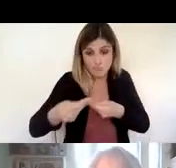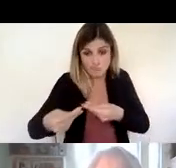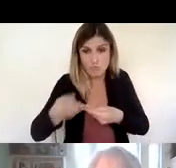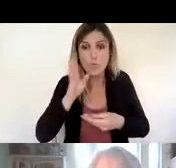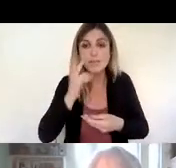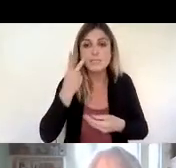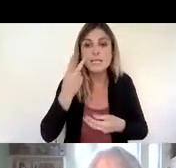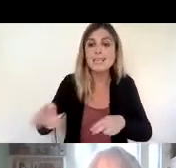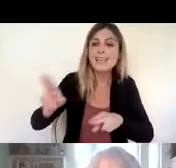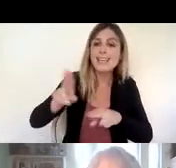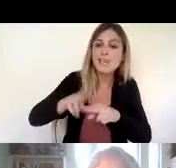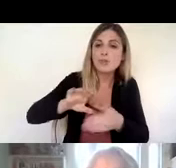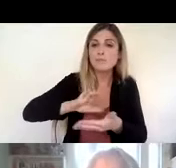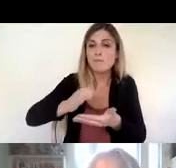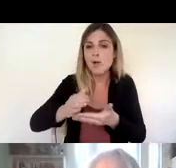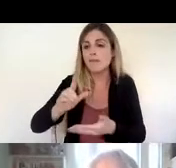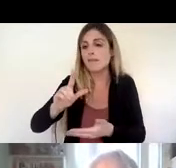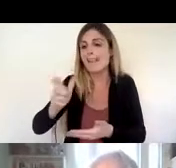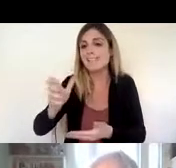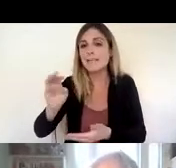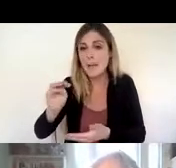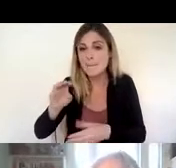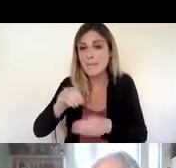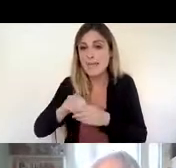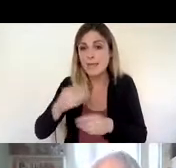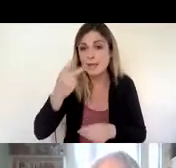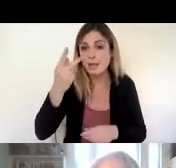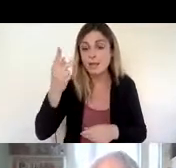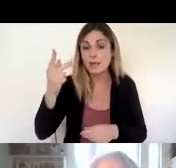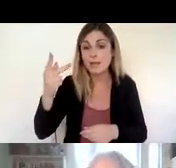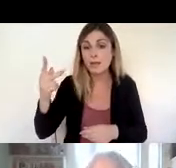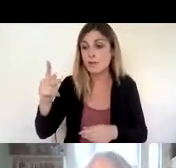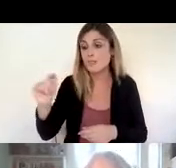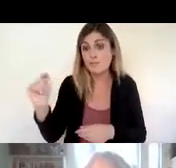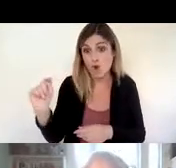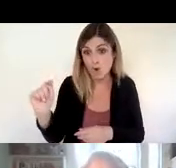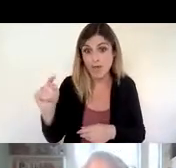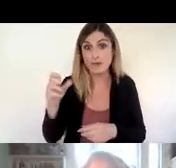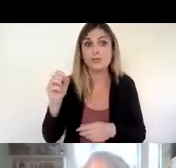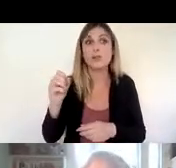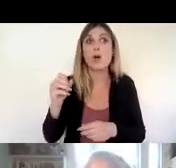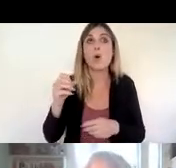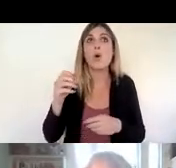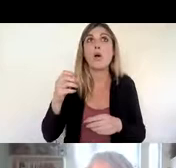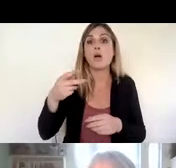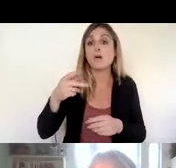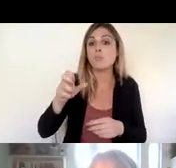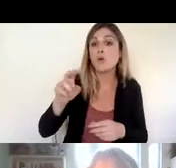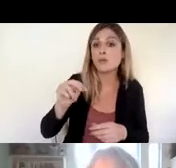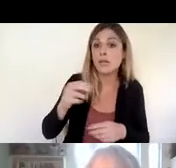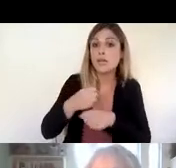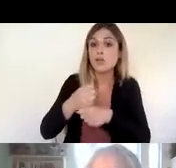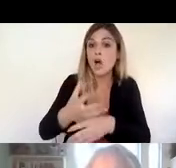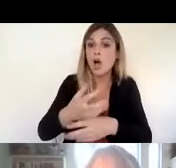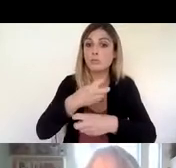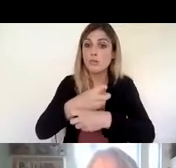it causes an increased amount of calcium in the urine. So the theory has been that protein was causing bones to break down, and that was causing a loss of calcium in the